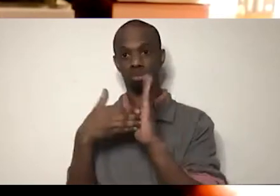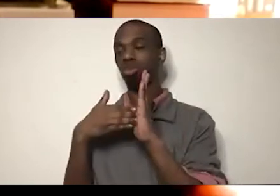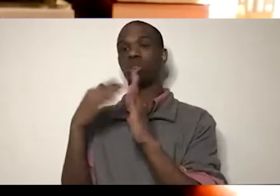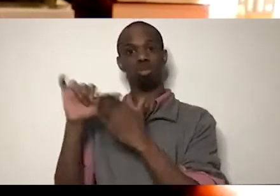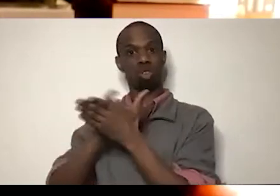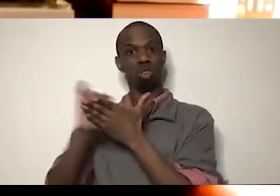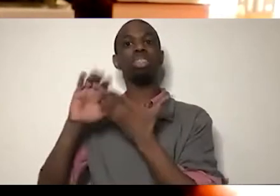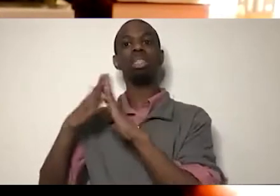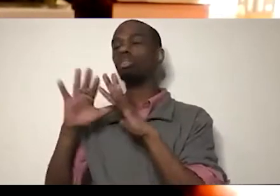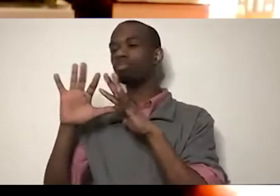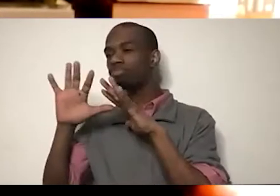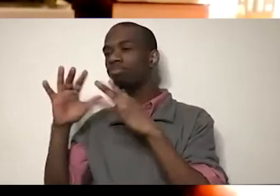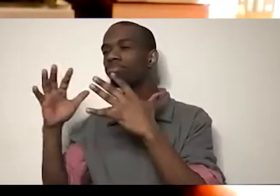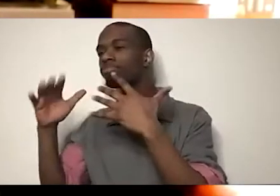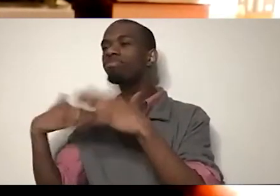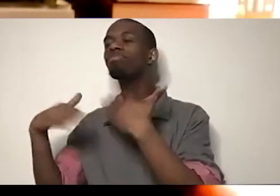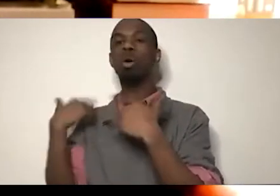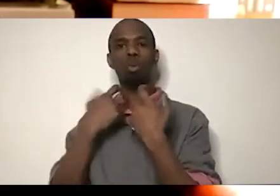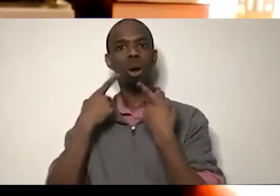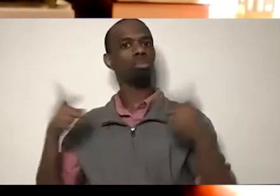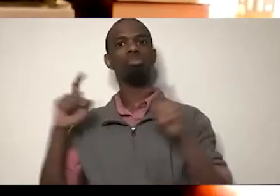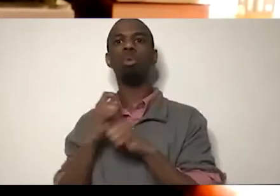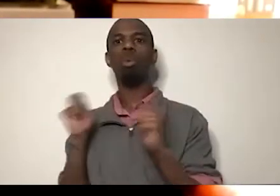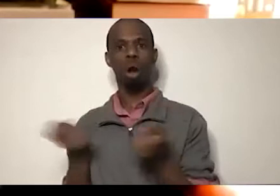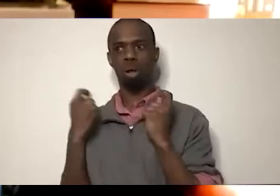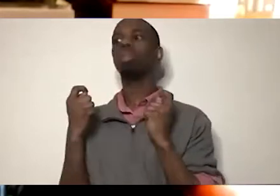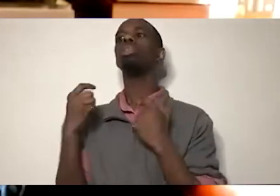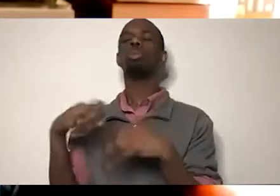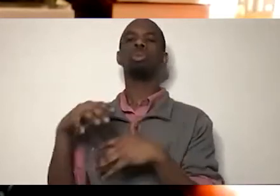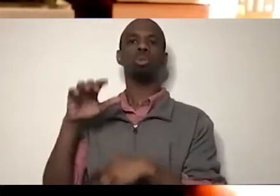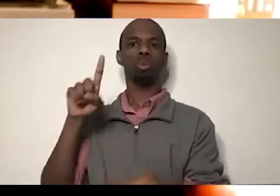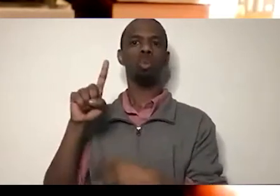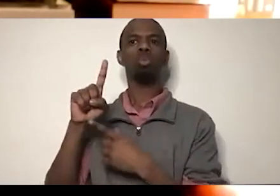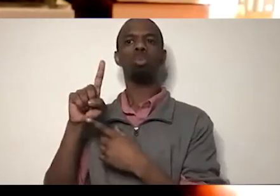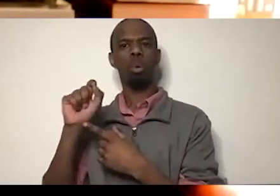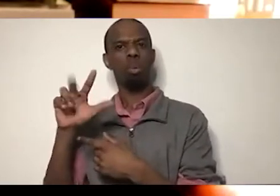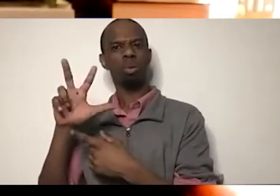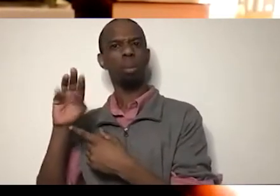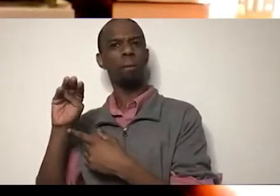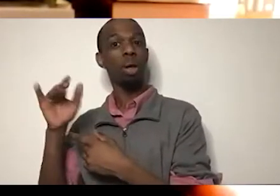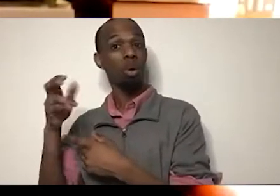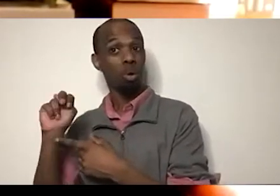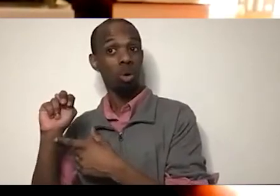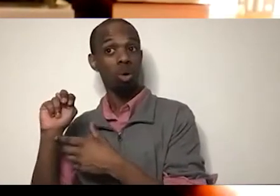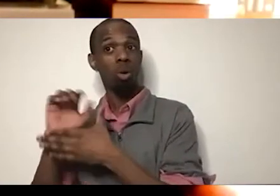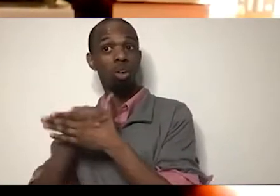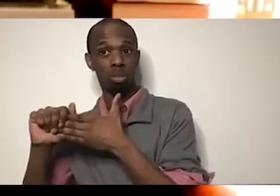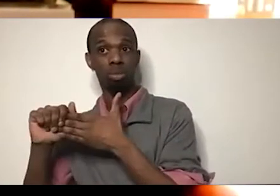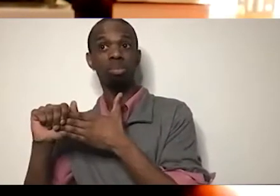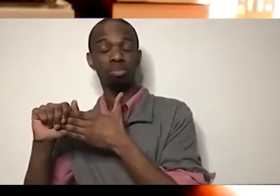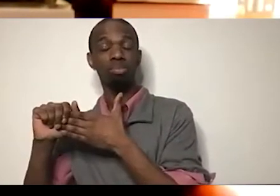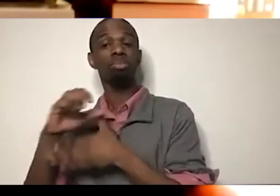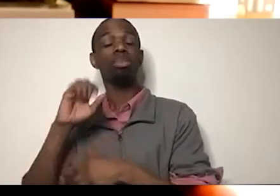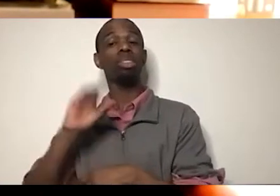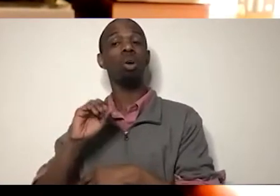well, I guess you'll use the money to, bring the Sierra Club up to do environmental activities